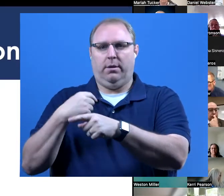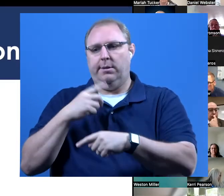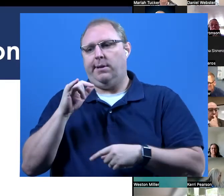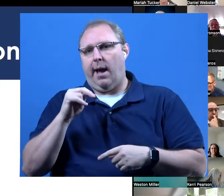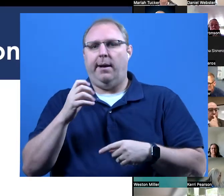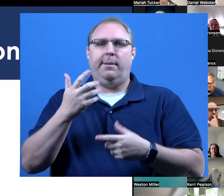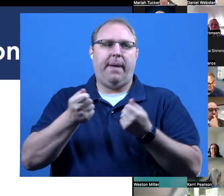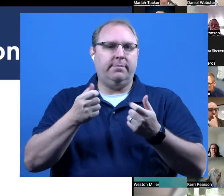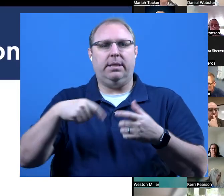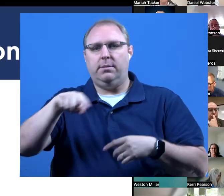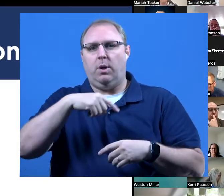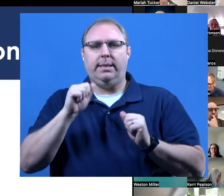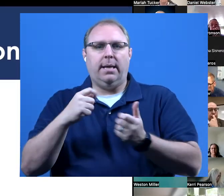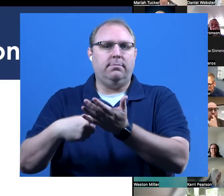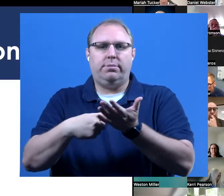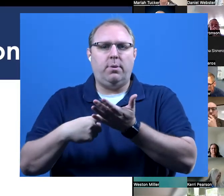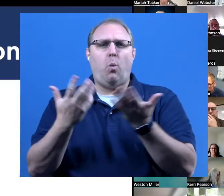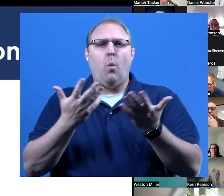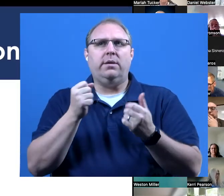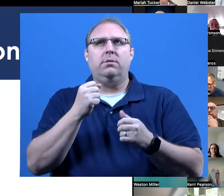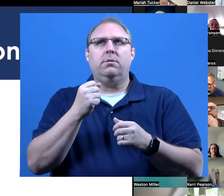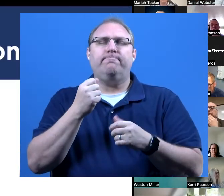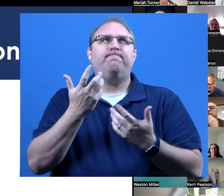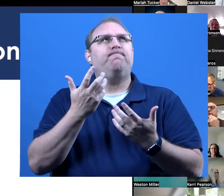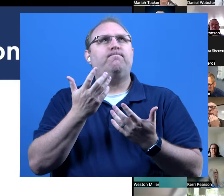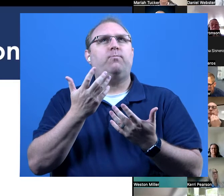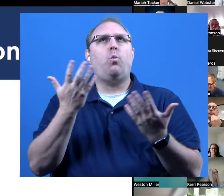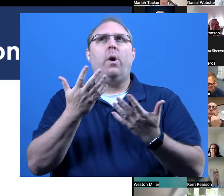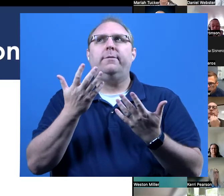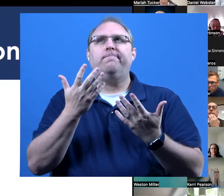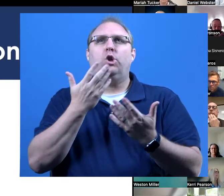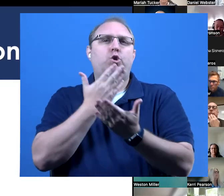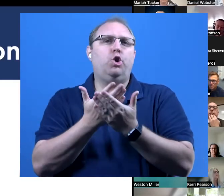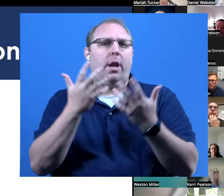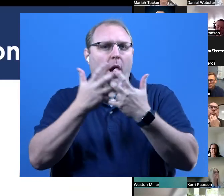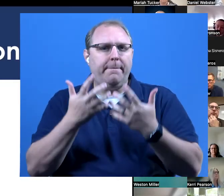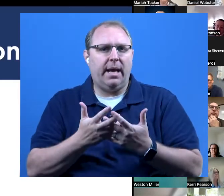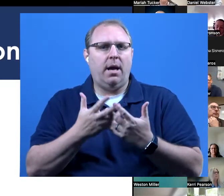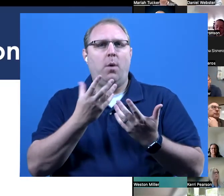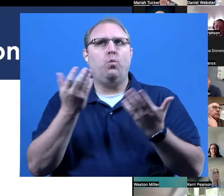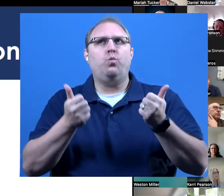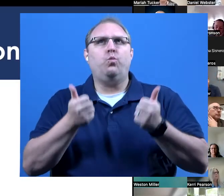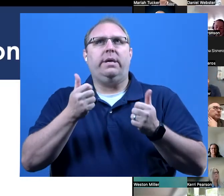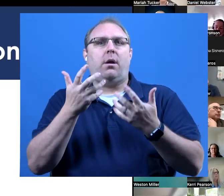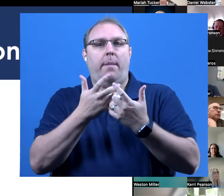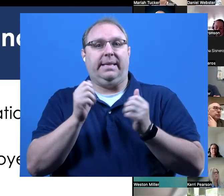accommodations are reasonable, what things are not reasonable. So we want to fall within those same criteria.